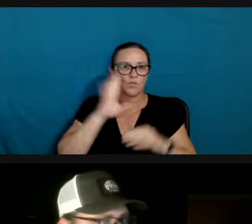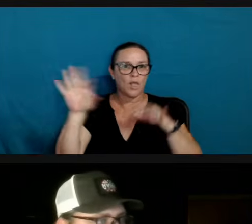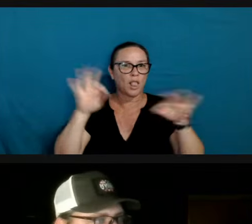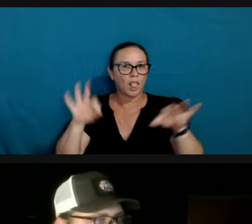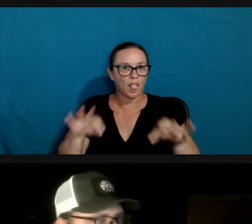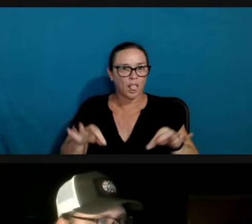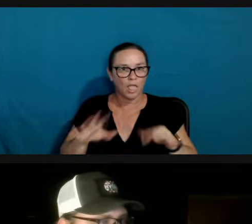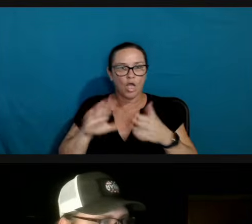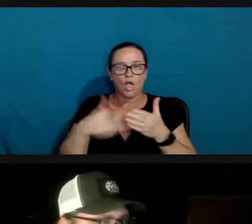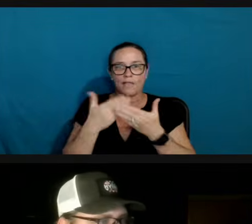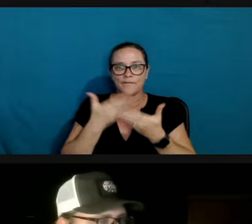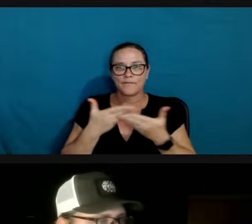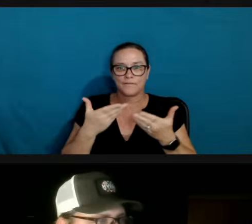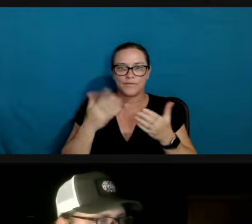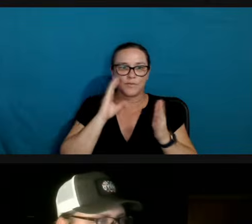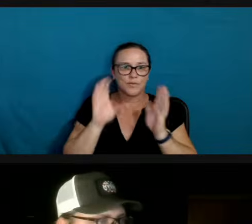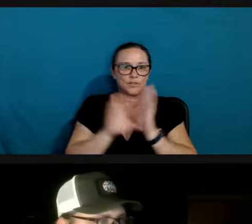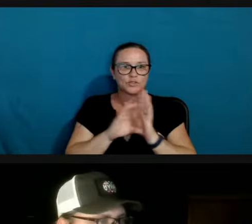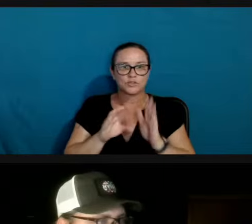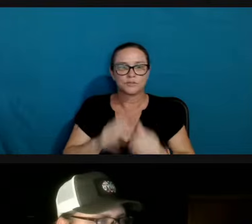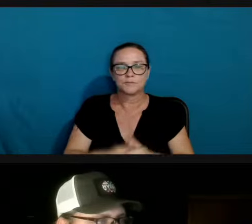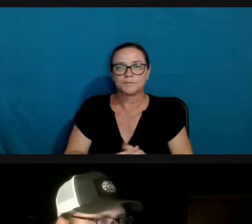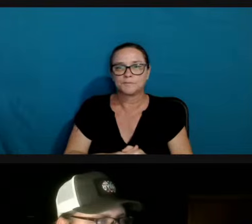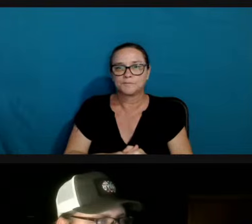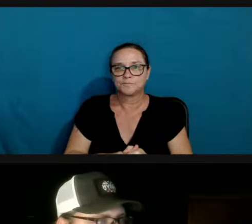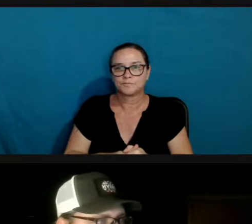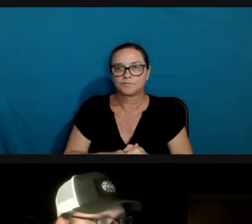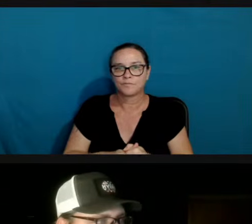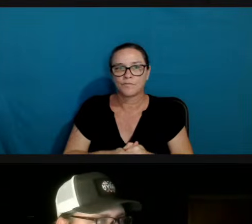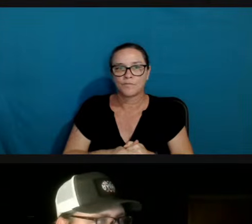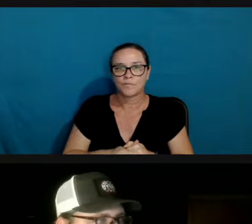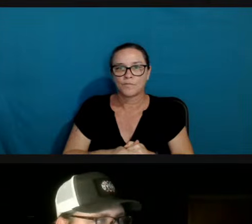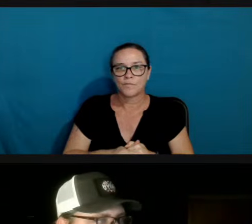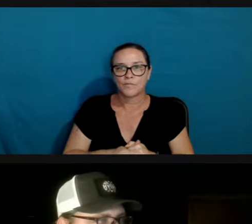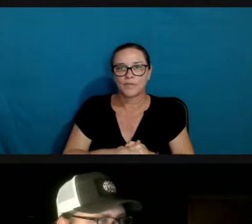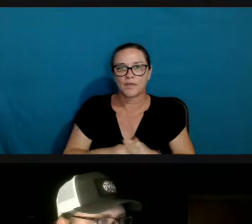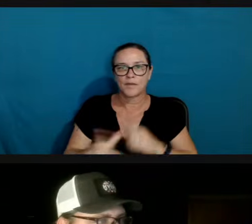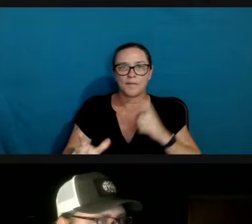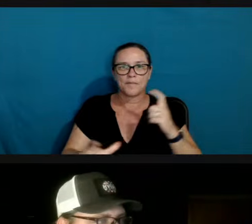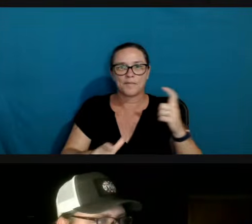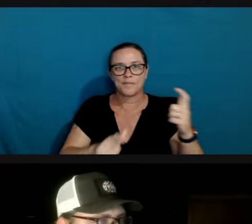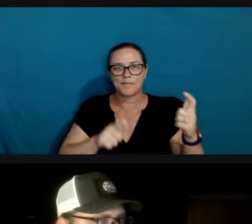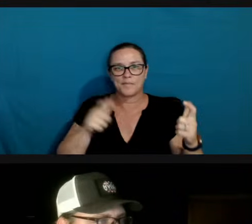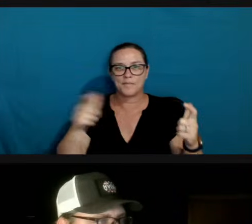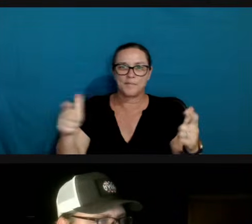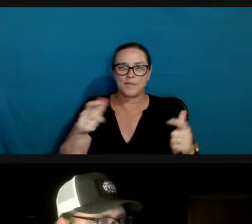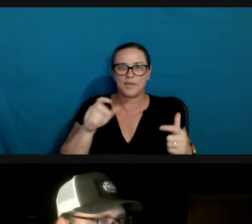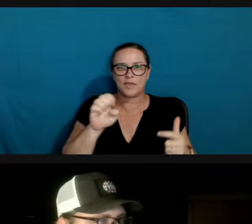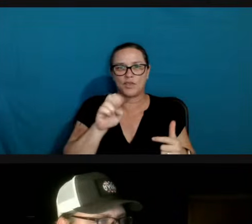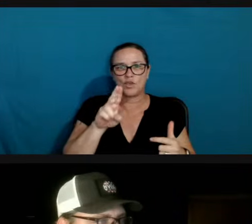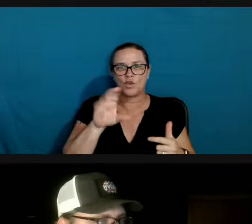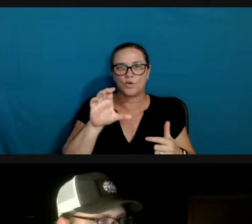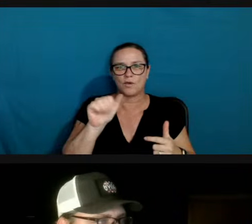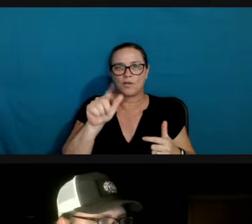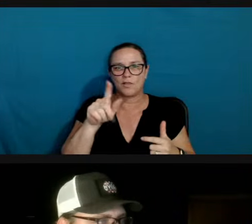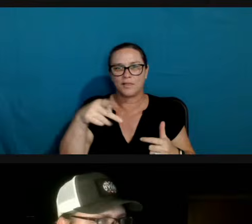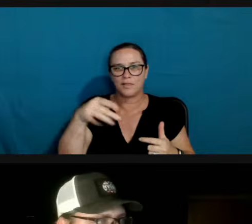of images that are coming soon. This massive eucalyptus tree that came down.